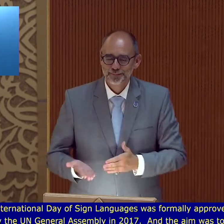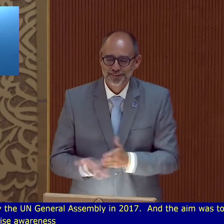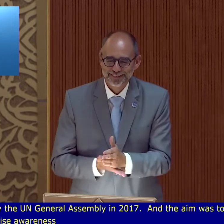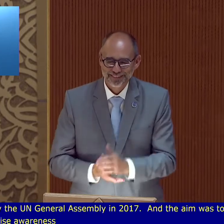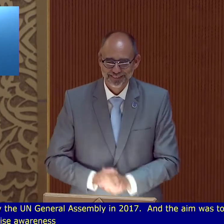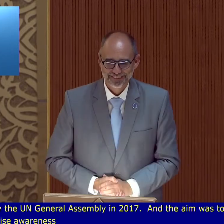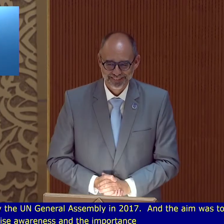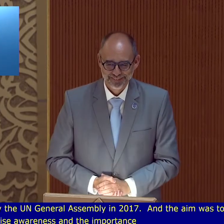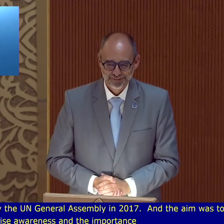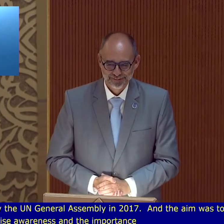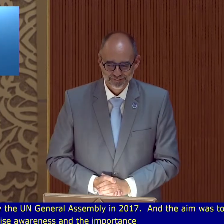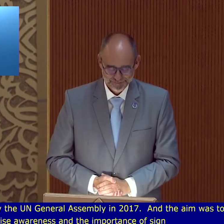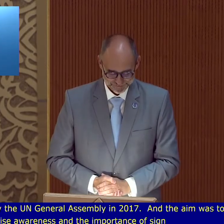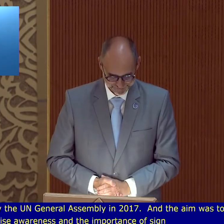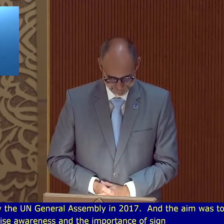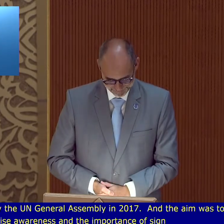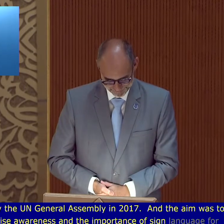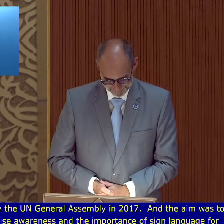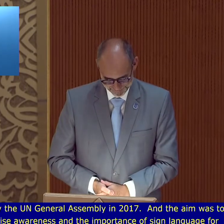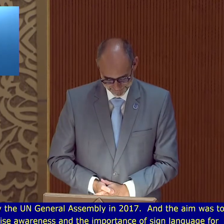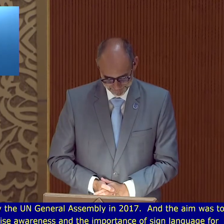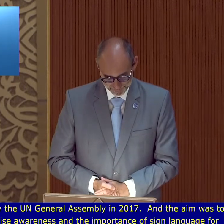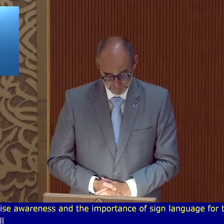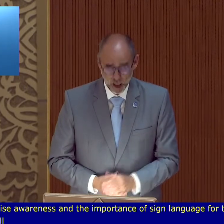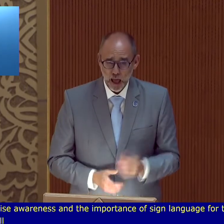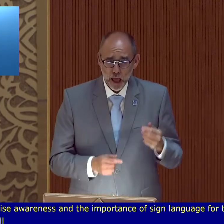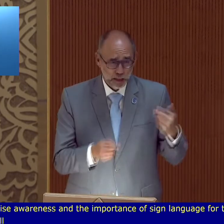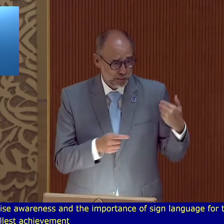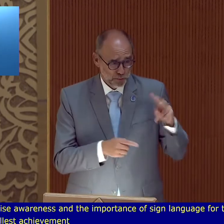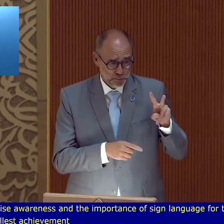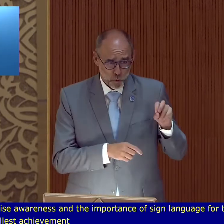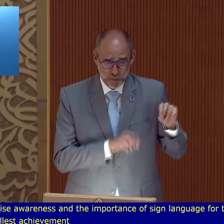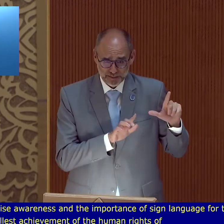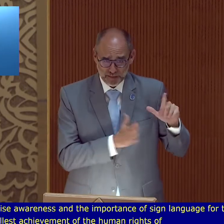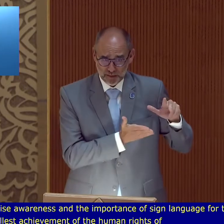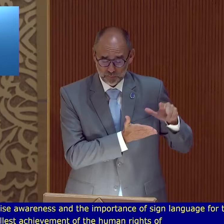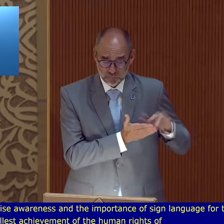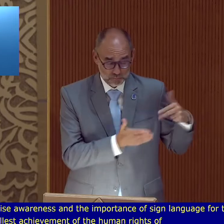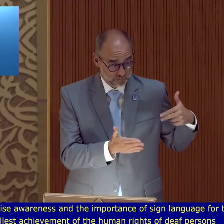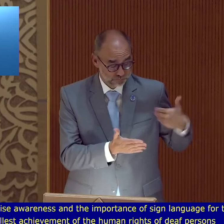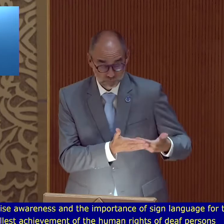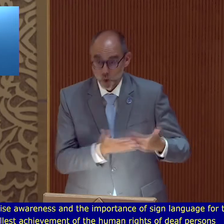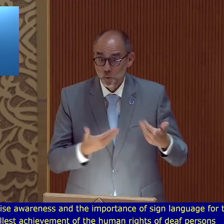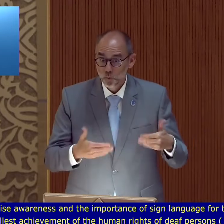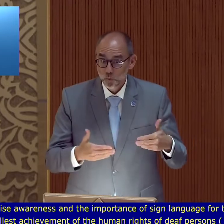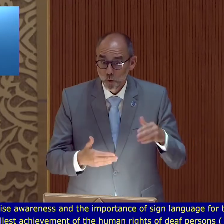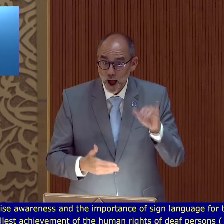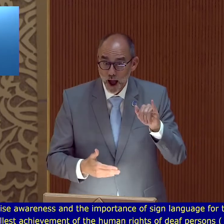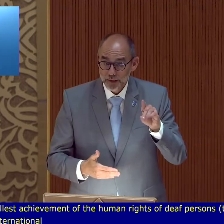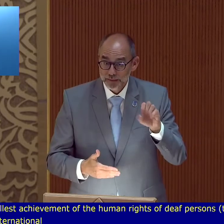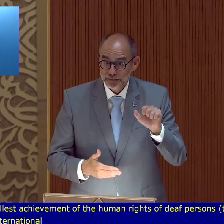the fullest achievement of the human rights of deaf persons. from its approval